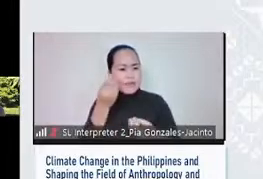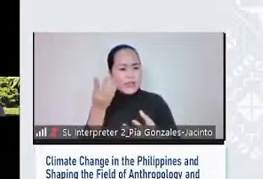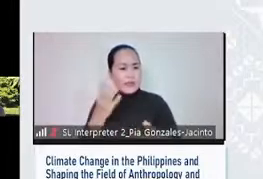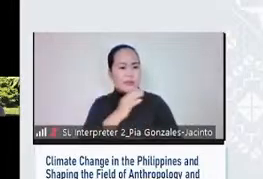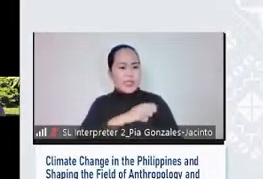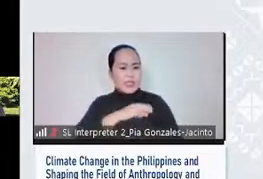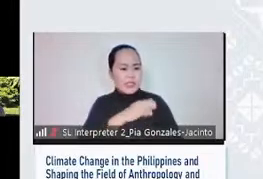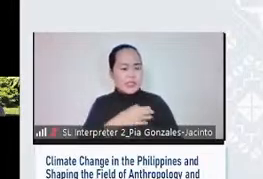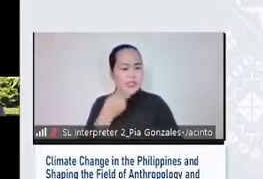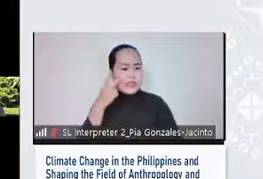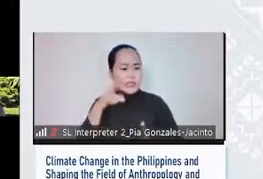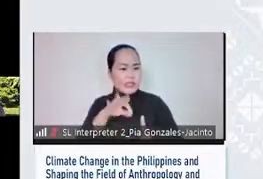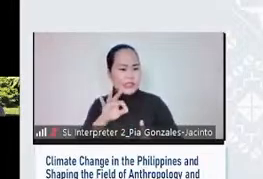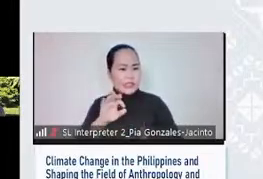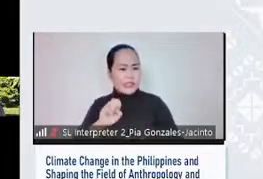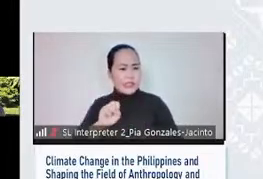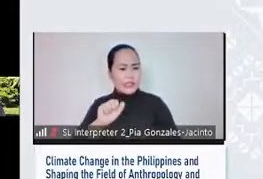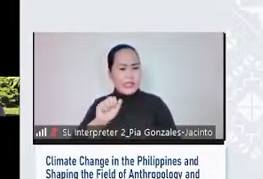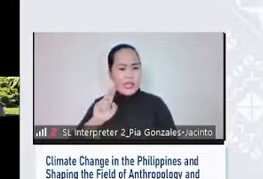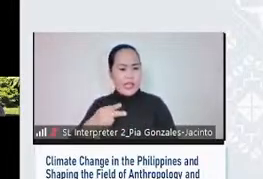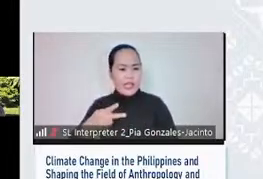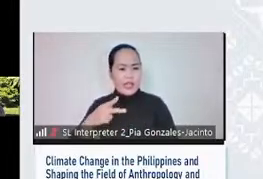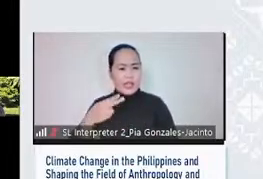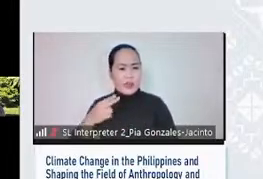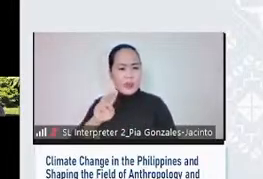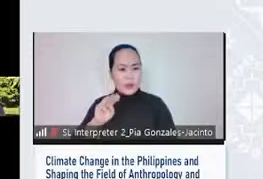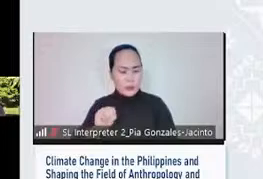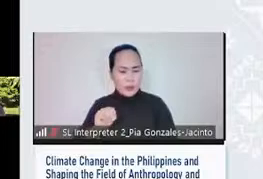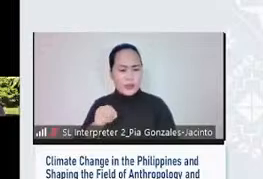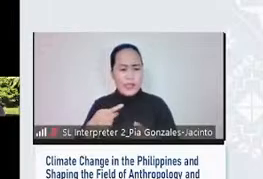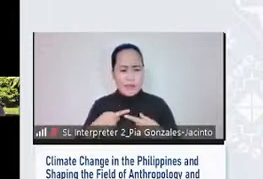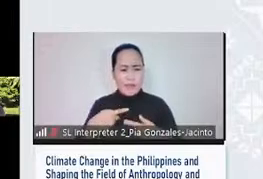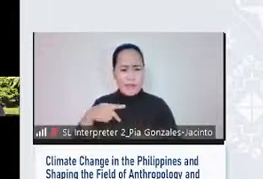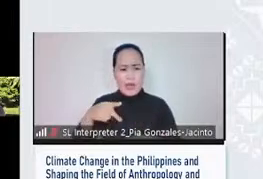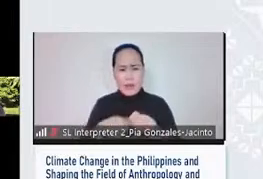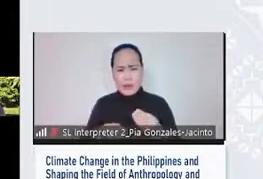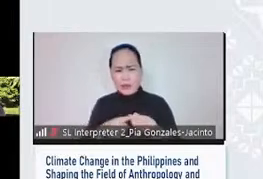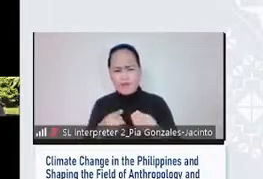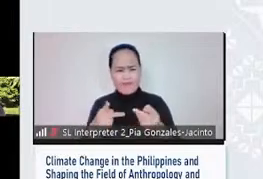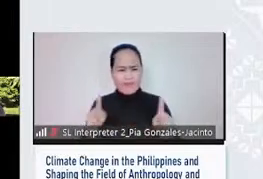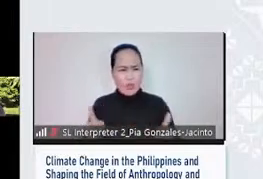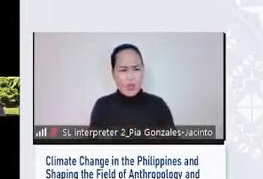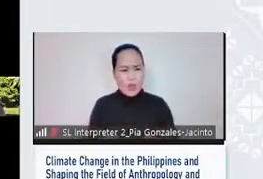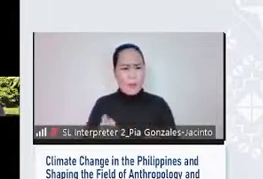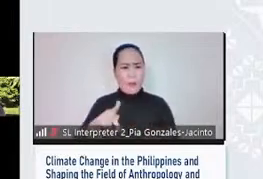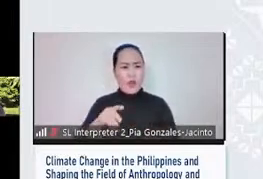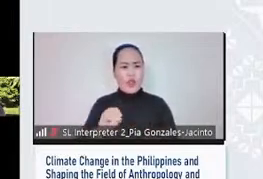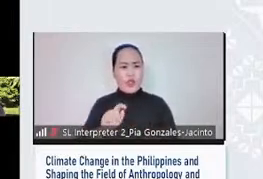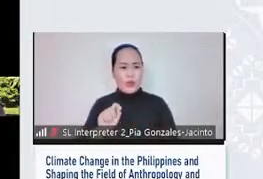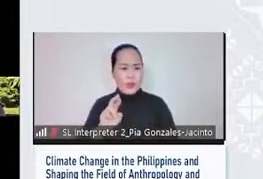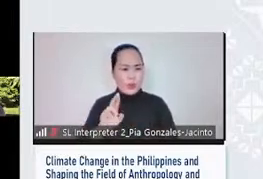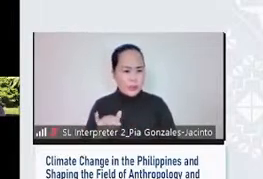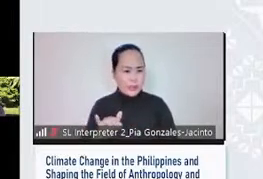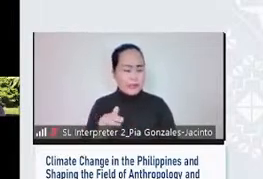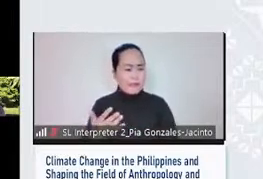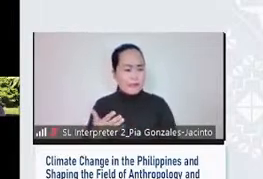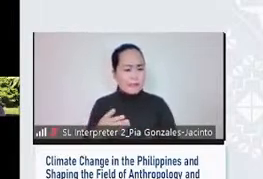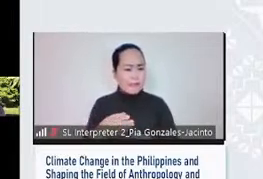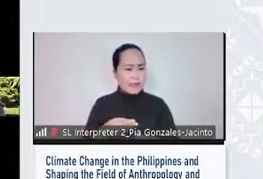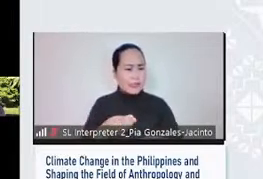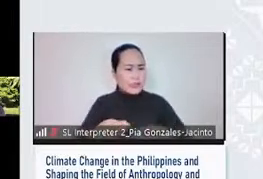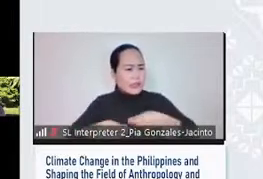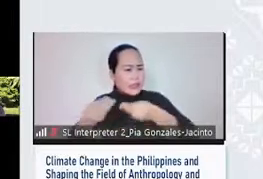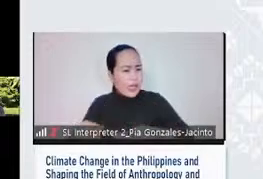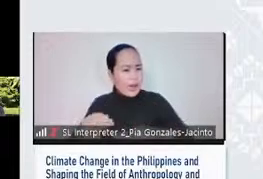Sawin Kalanai, based on common red slip pottery and burial practices. They contributed to a dynamic element of